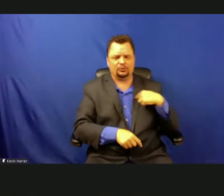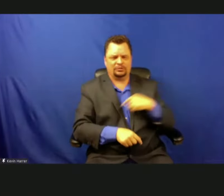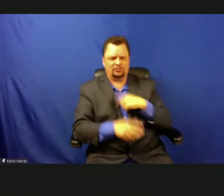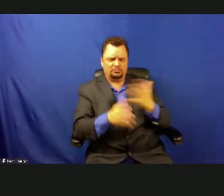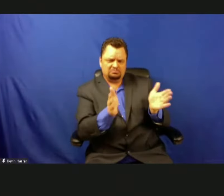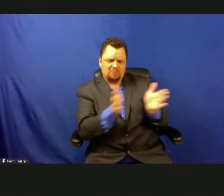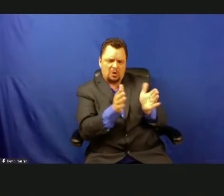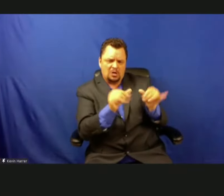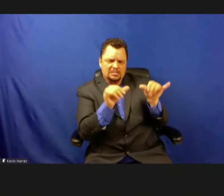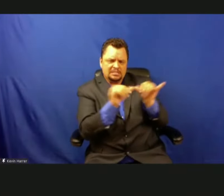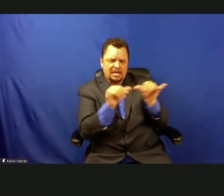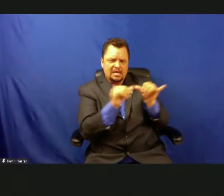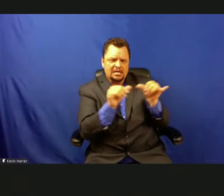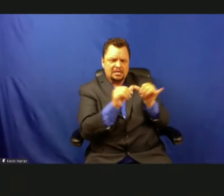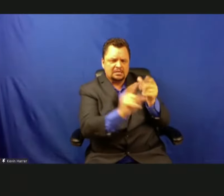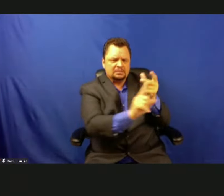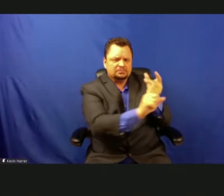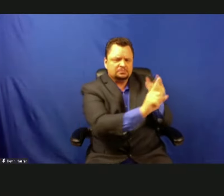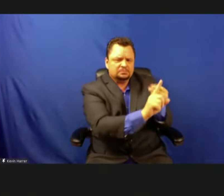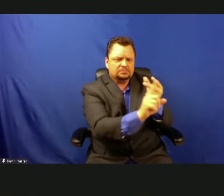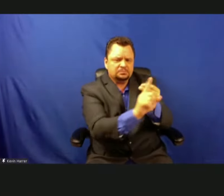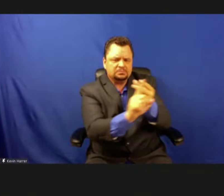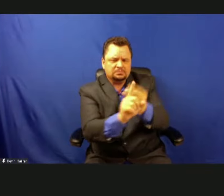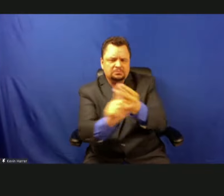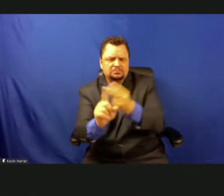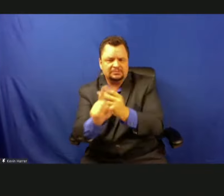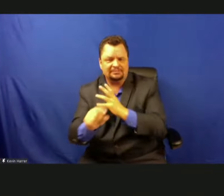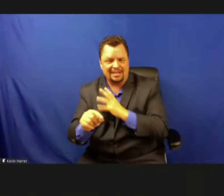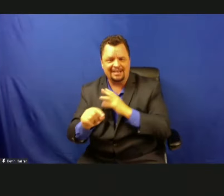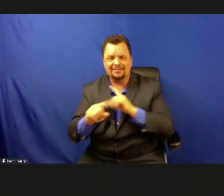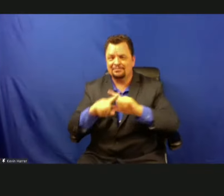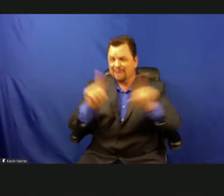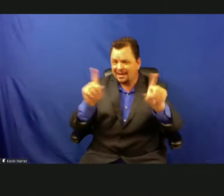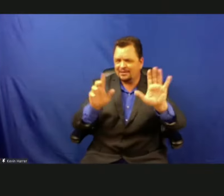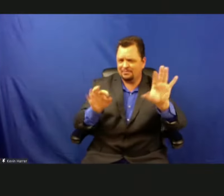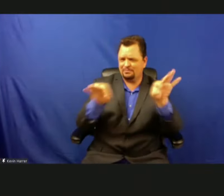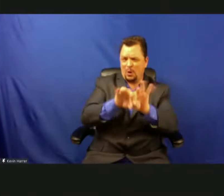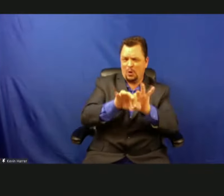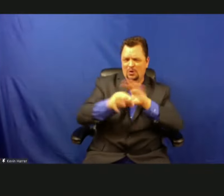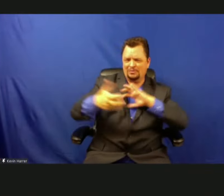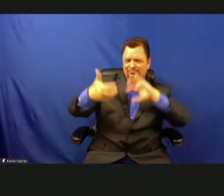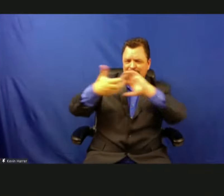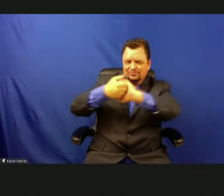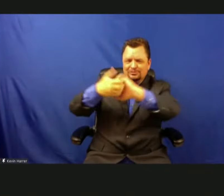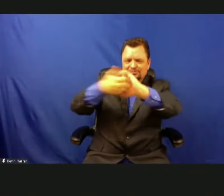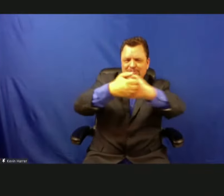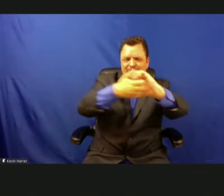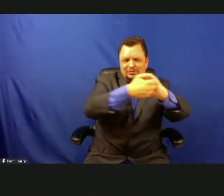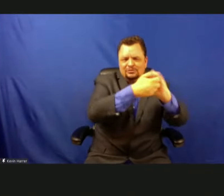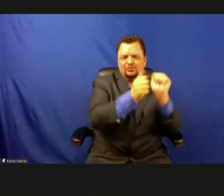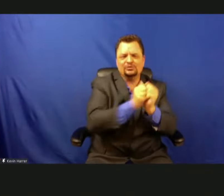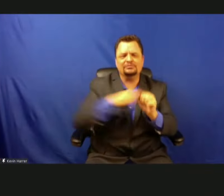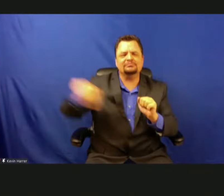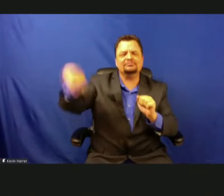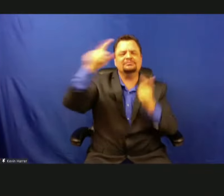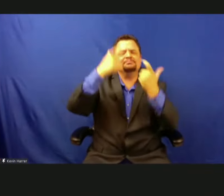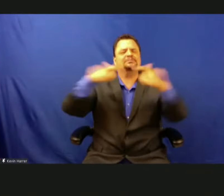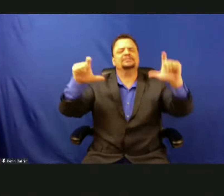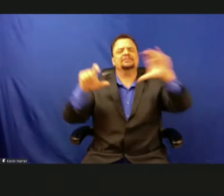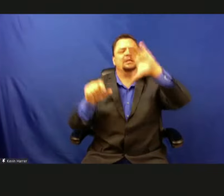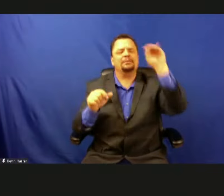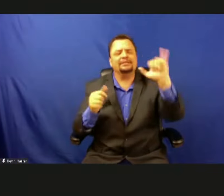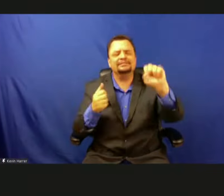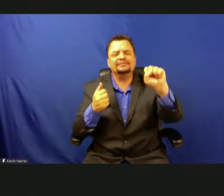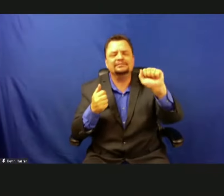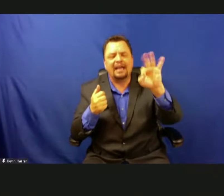pharmacies, Safeway, King Soopers, Walgreens, et cetera, to make sure that they can hit those numbers that were in the plan that Jamie and Scott talked